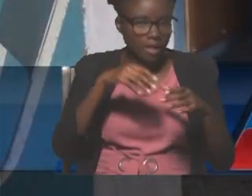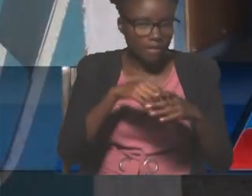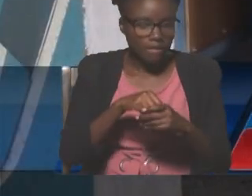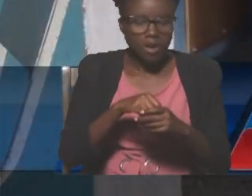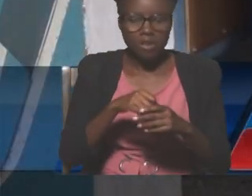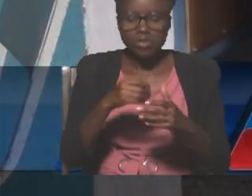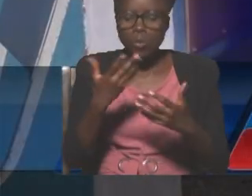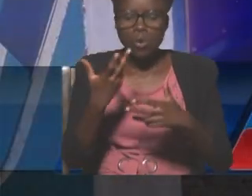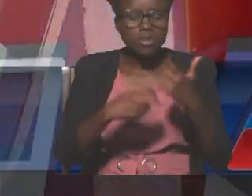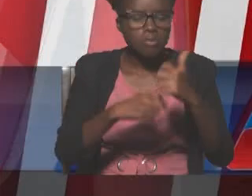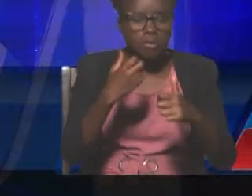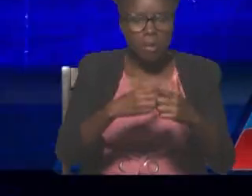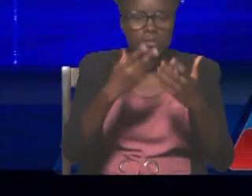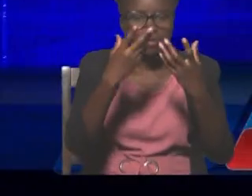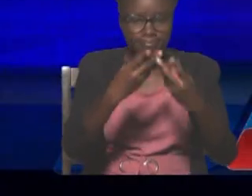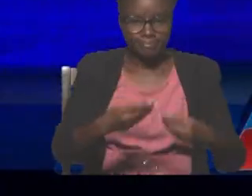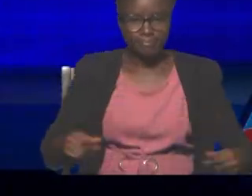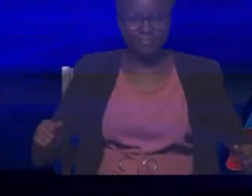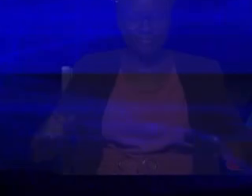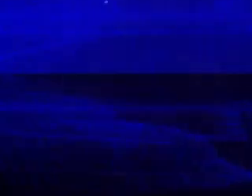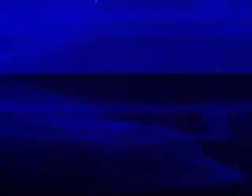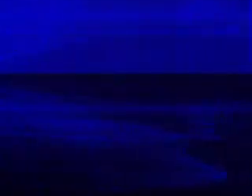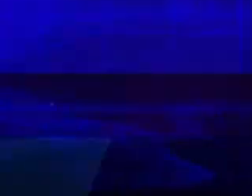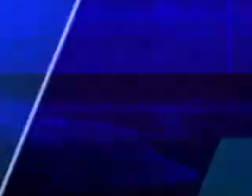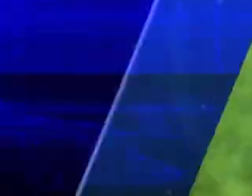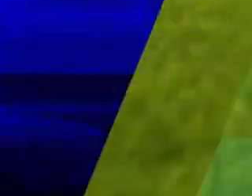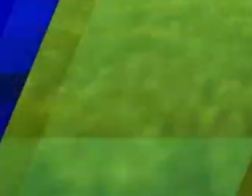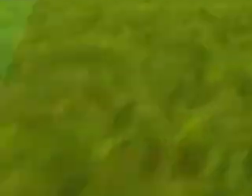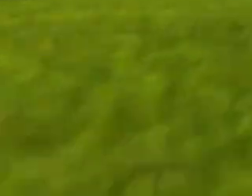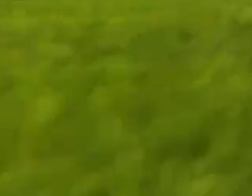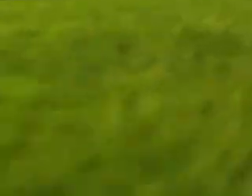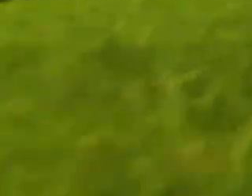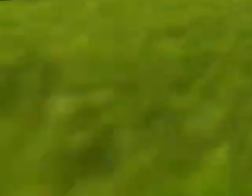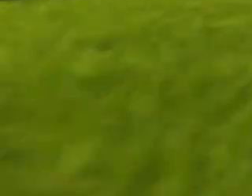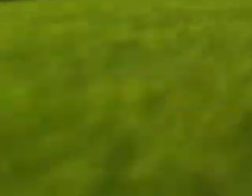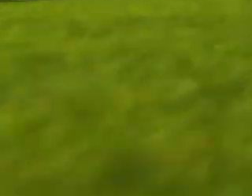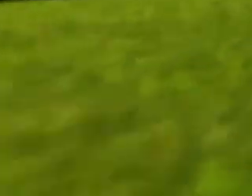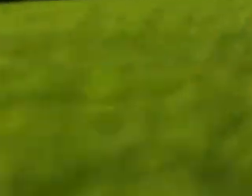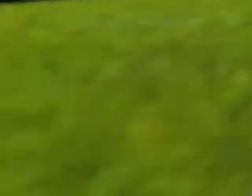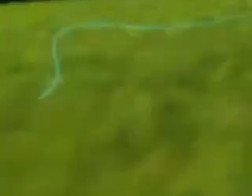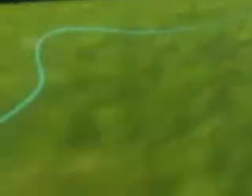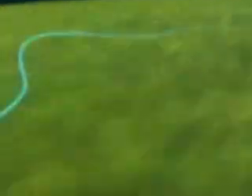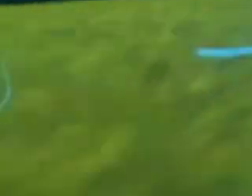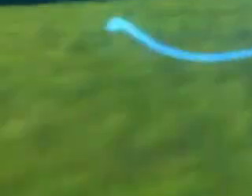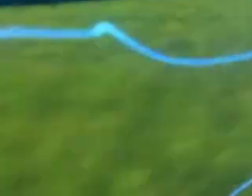solutions in the country. I am Faith Cheruiyot, and this is Evolving Energy.